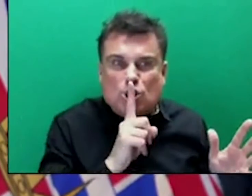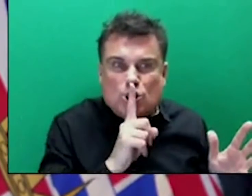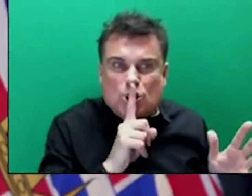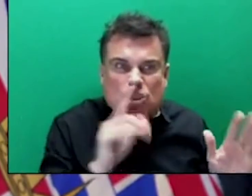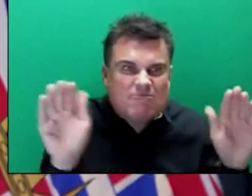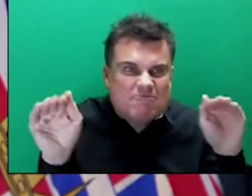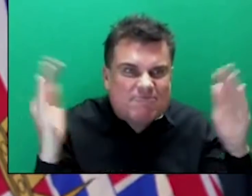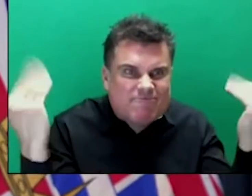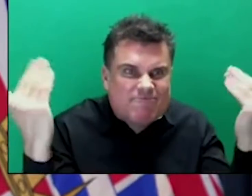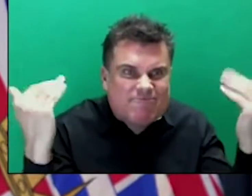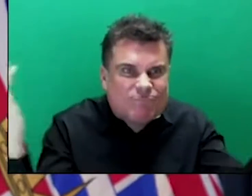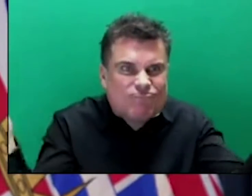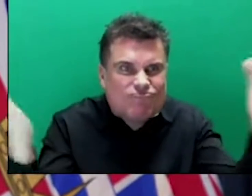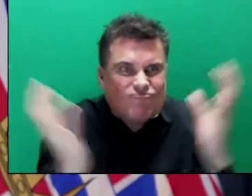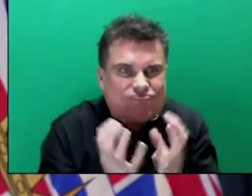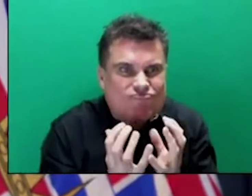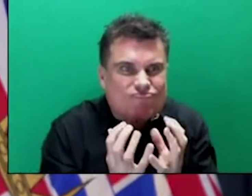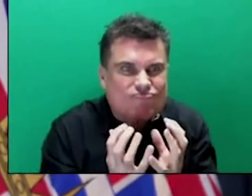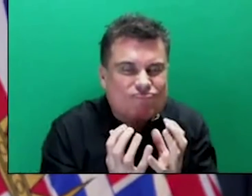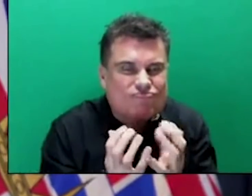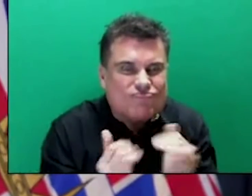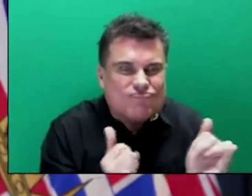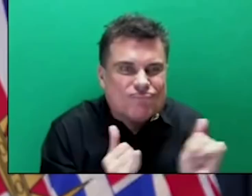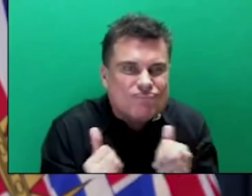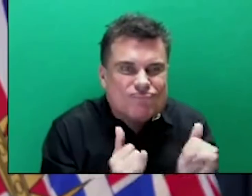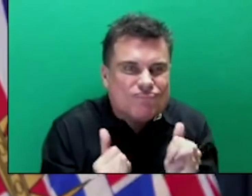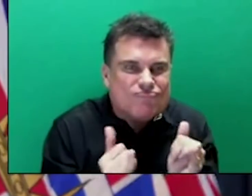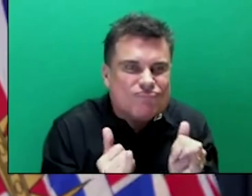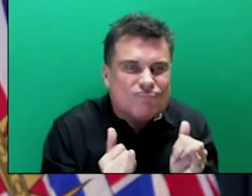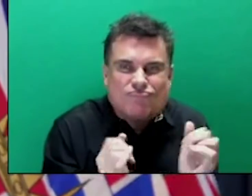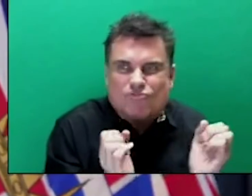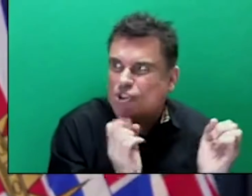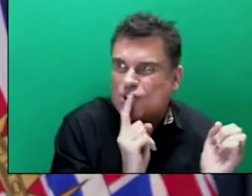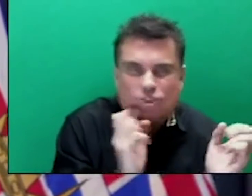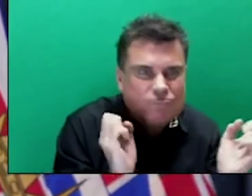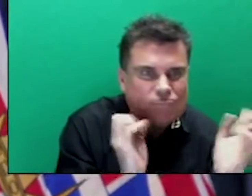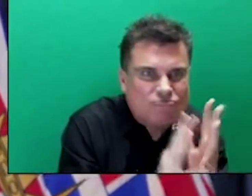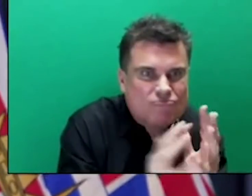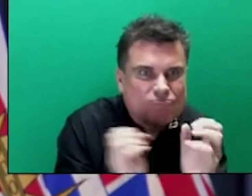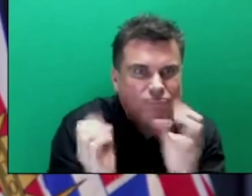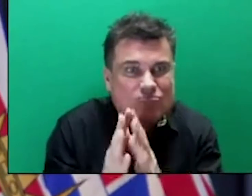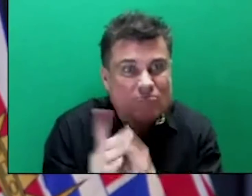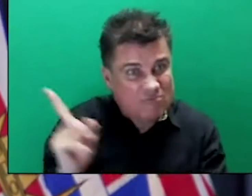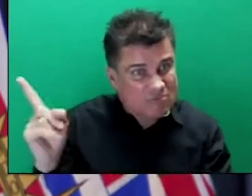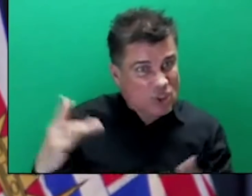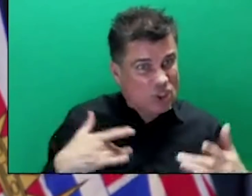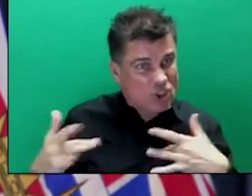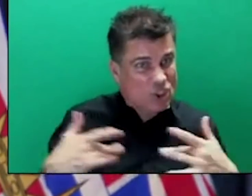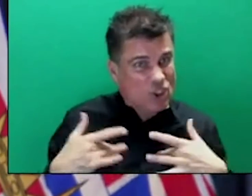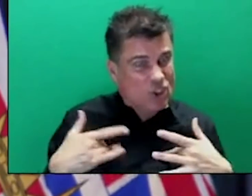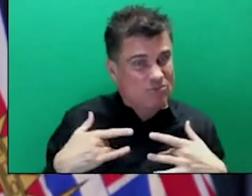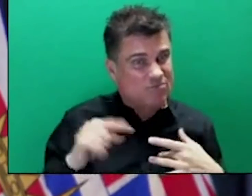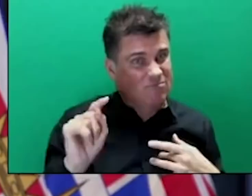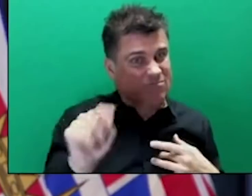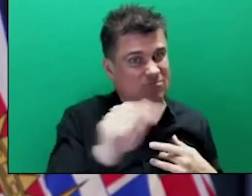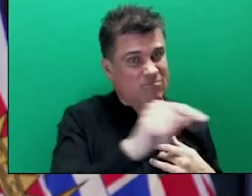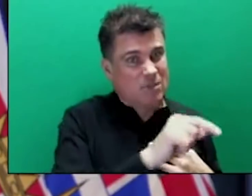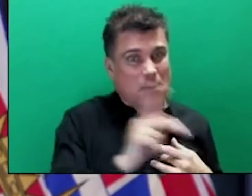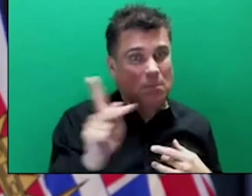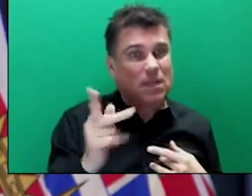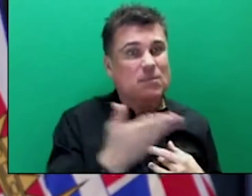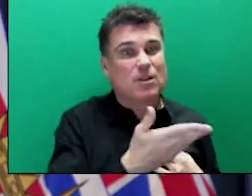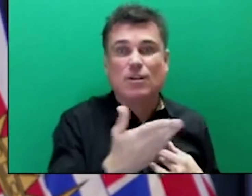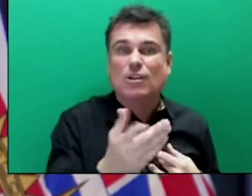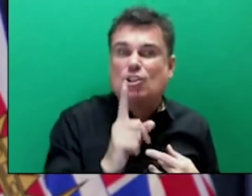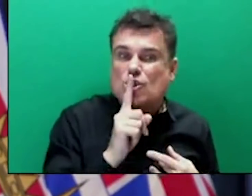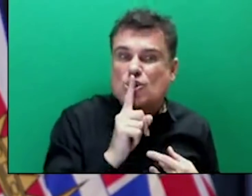how confident you are that maybe the public health orders right now could be enforced during Christmas time, is making it a bit